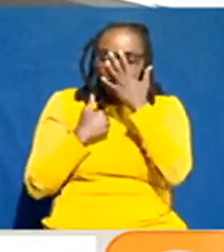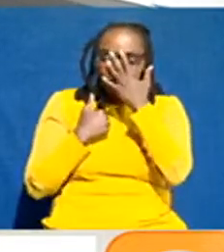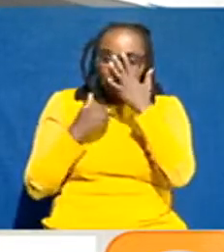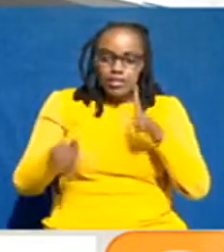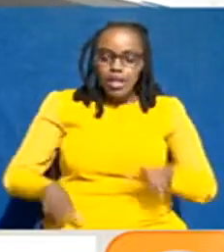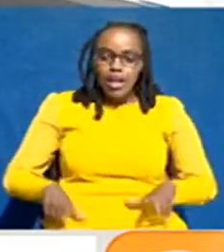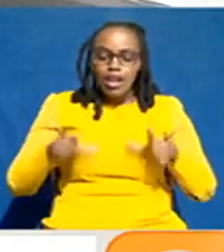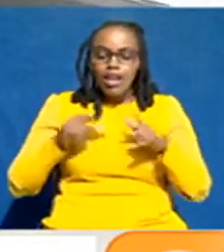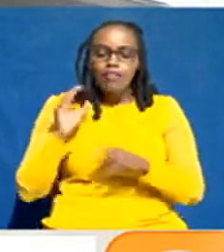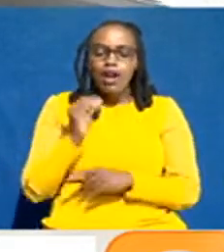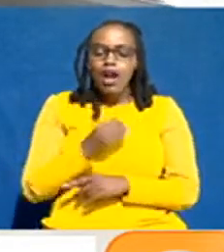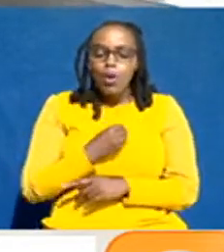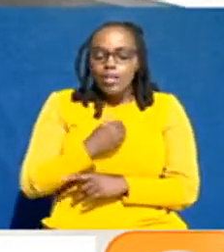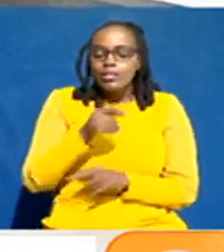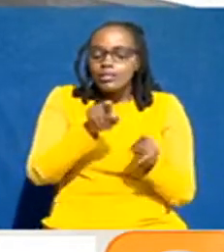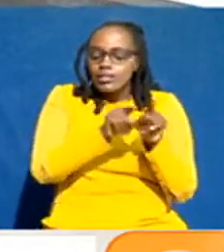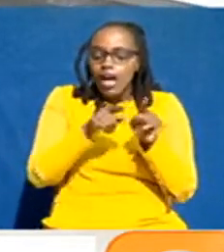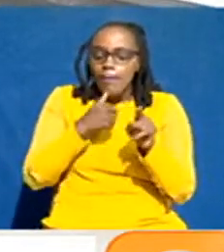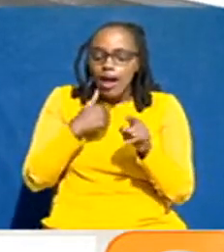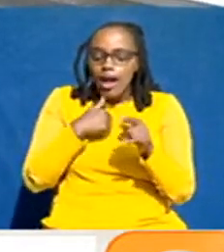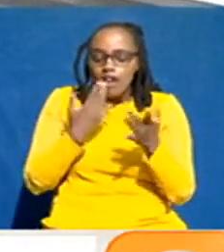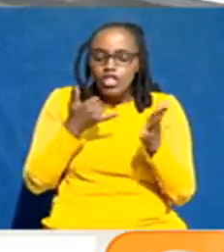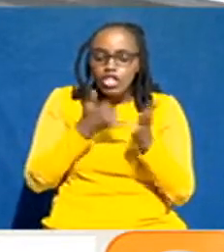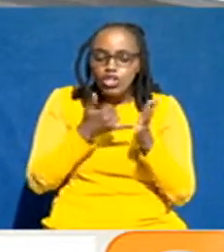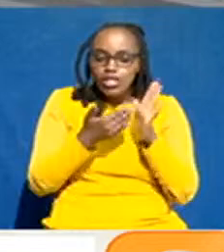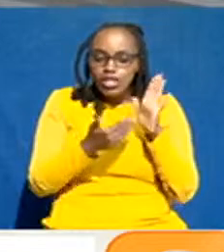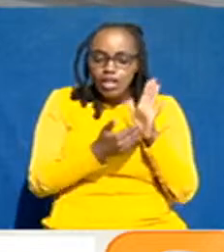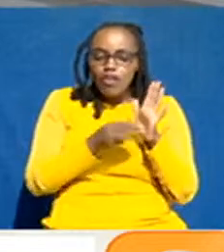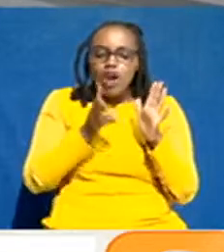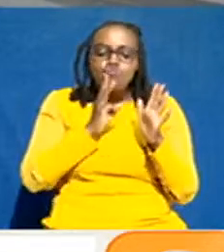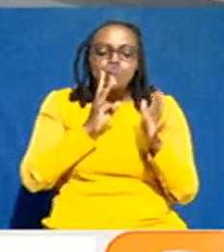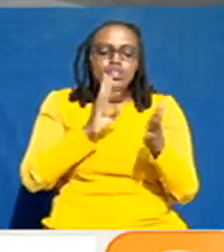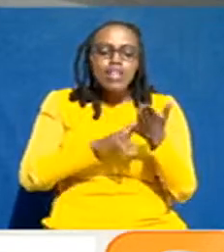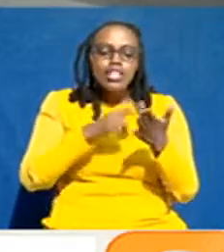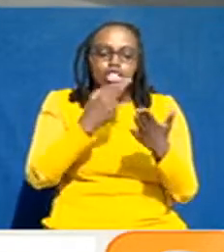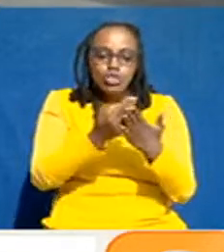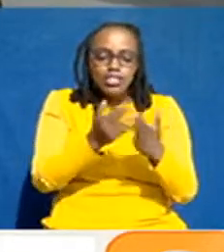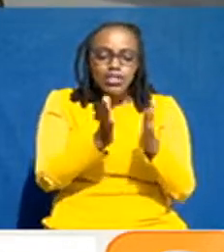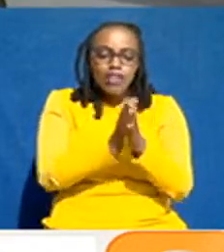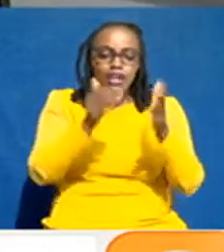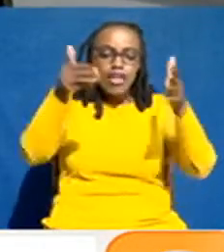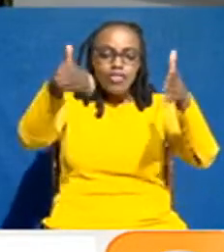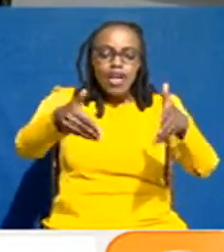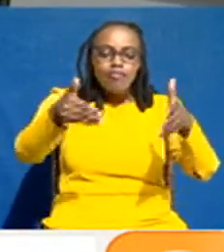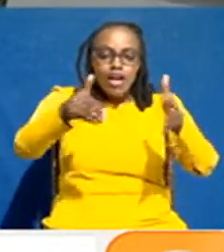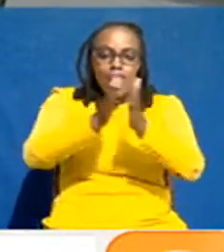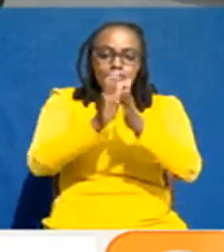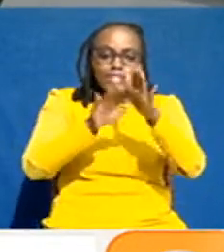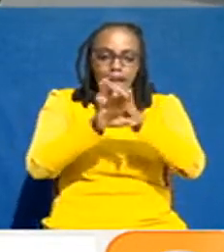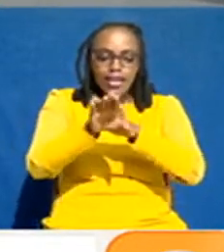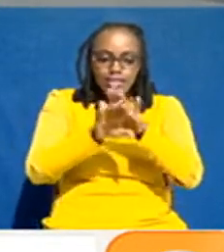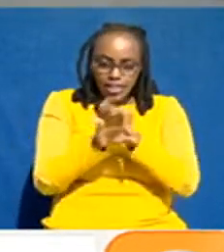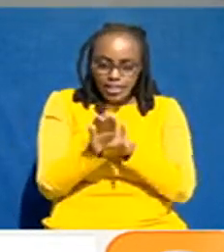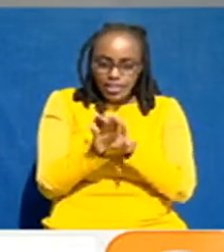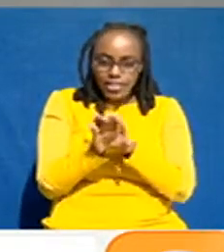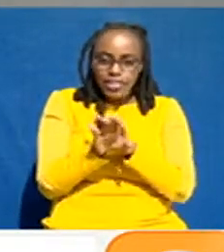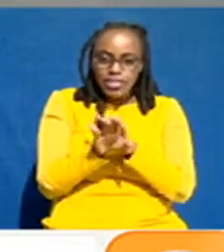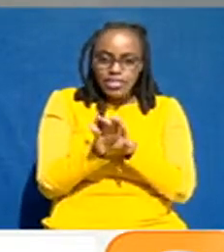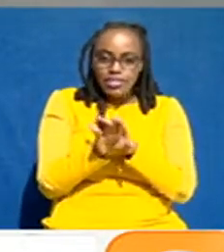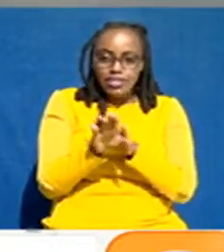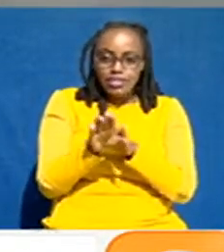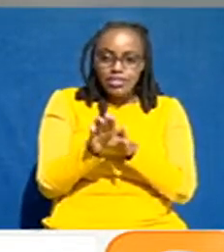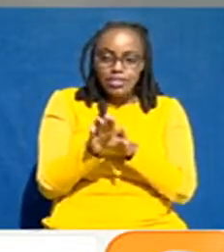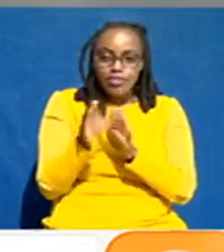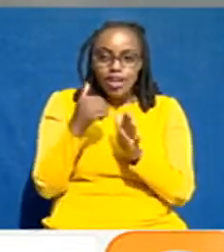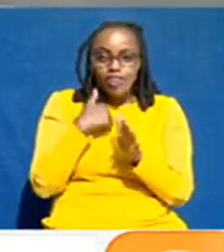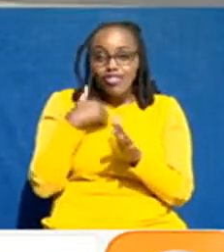now, obviously putting pressure on water resources and therefore availability and access to you